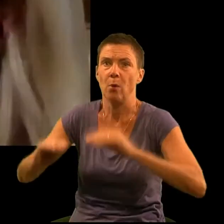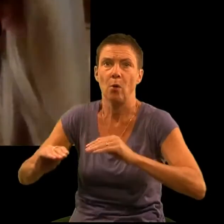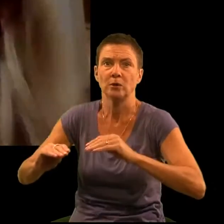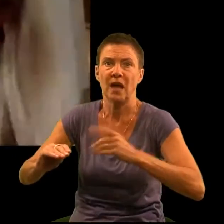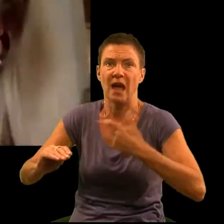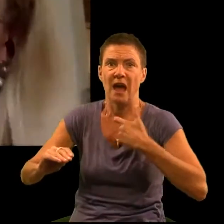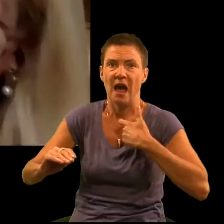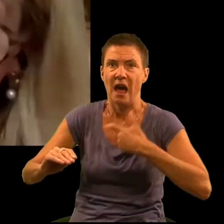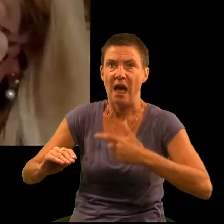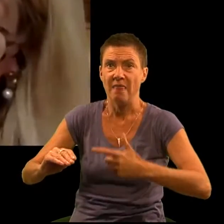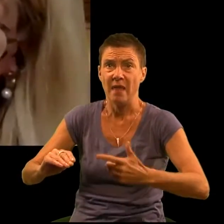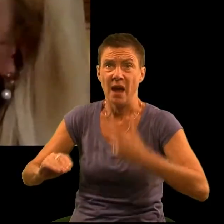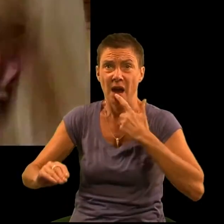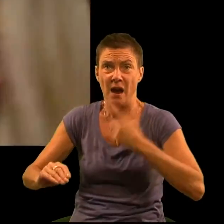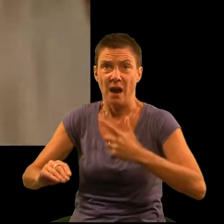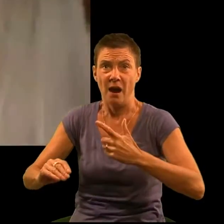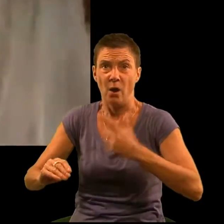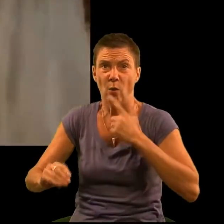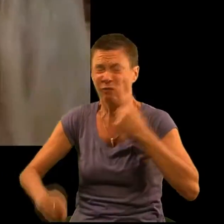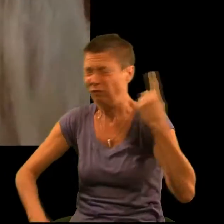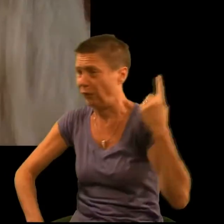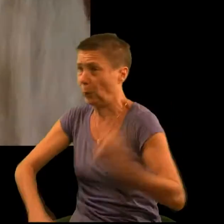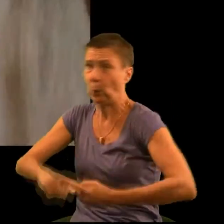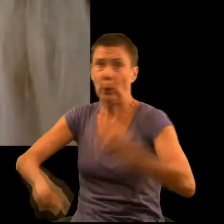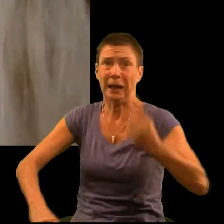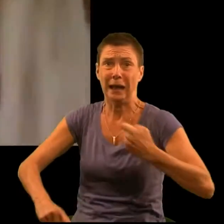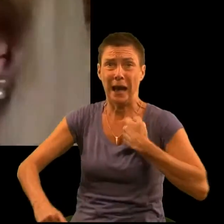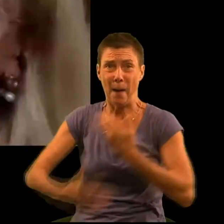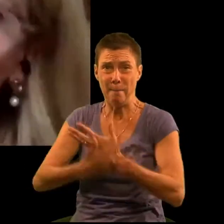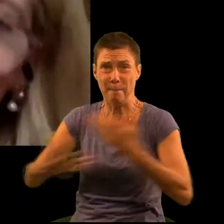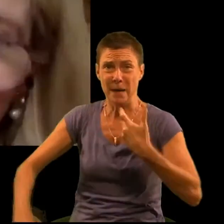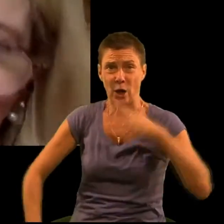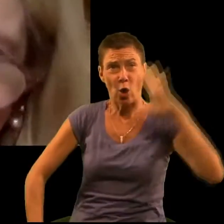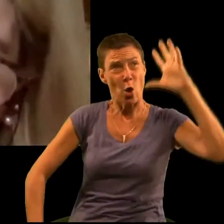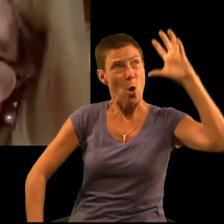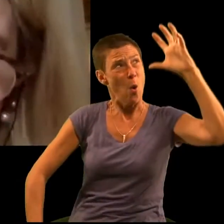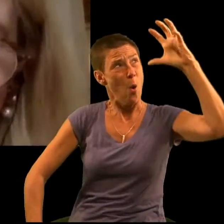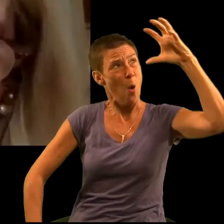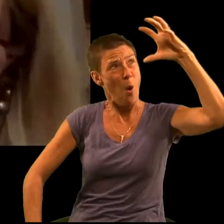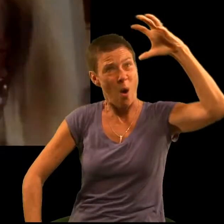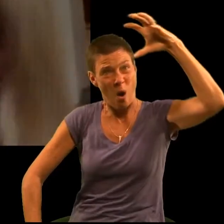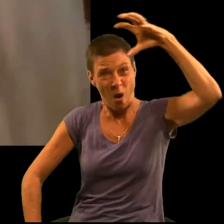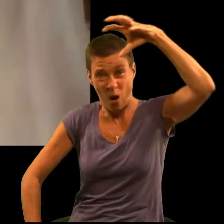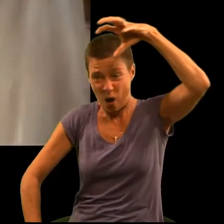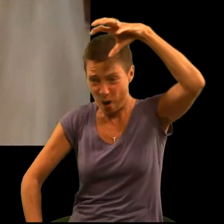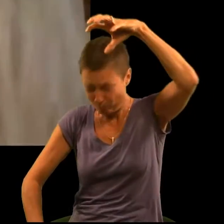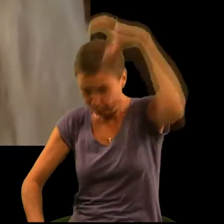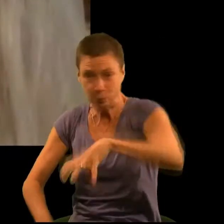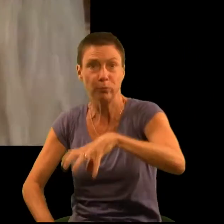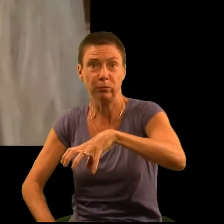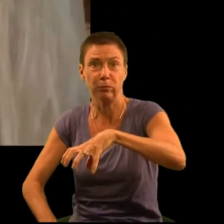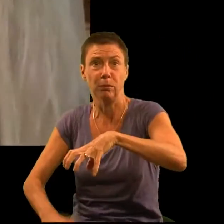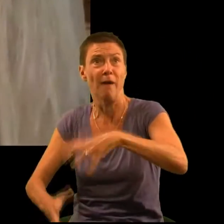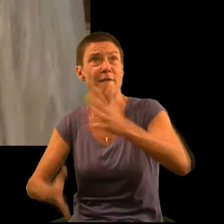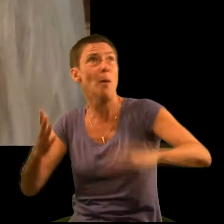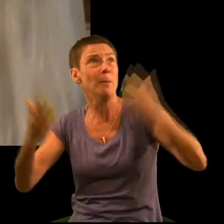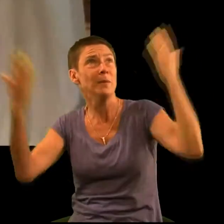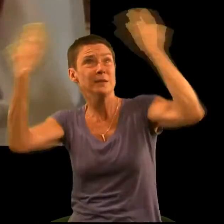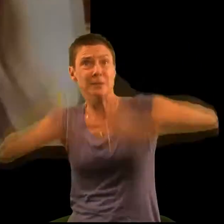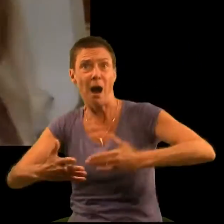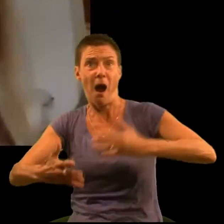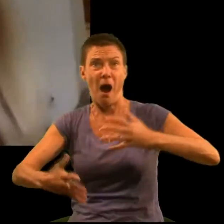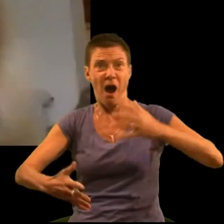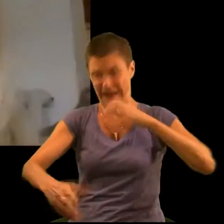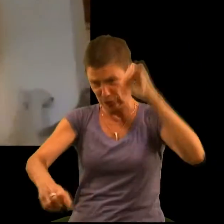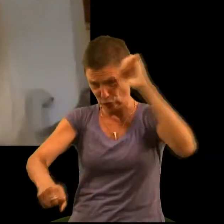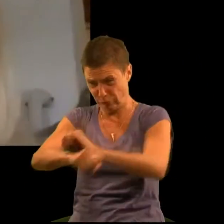then with startling suddenness, a great clawed hand came shooting out of the darkness